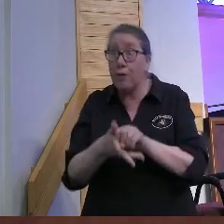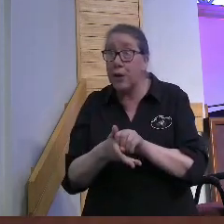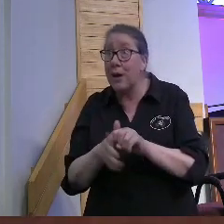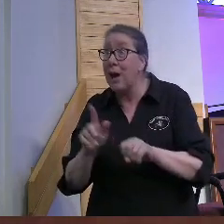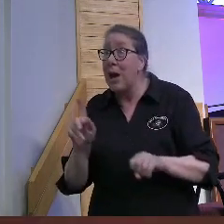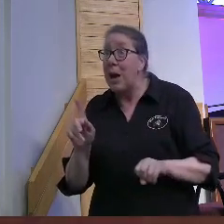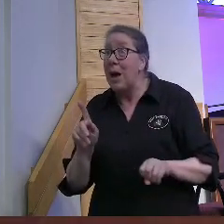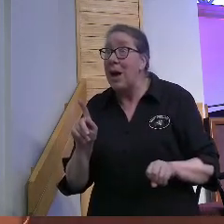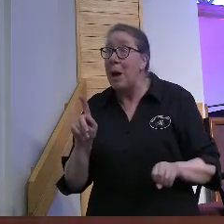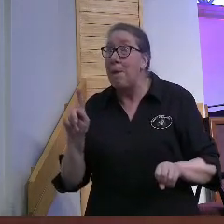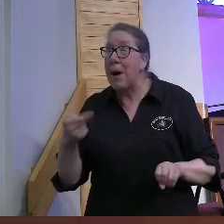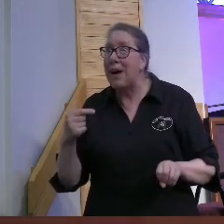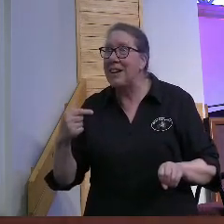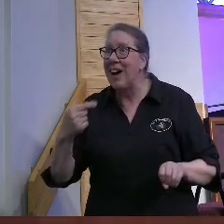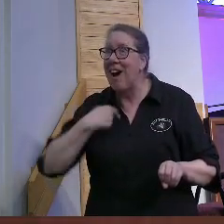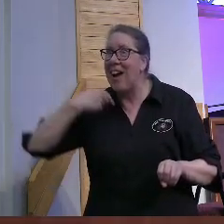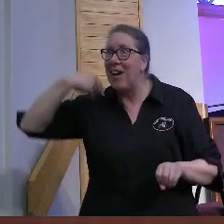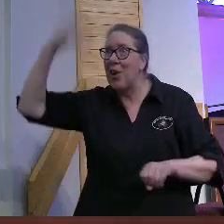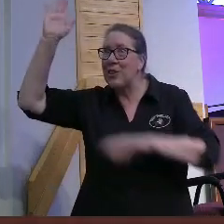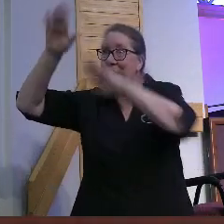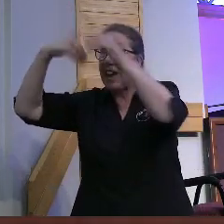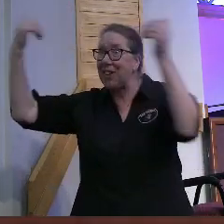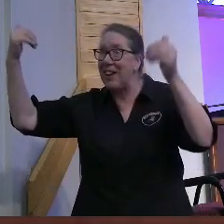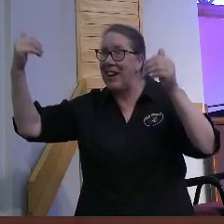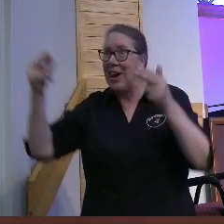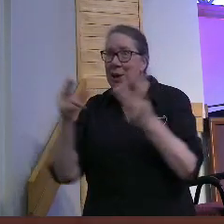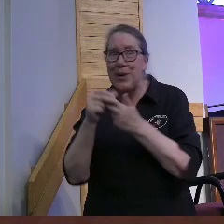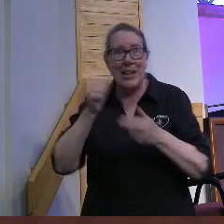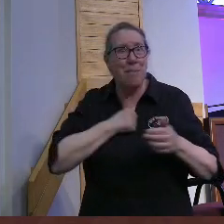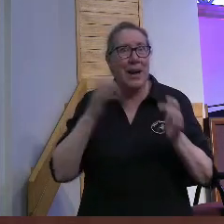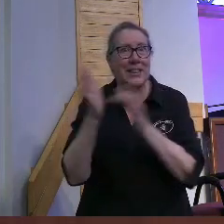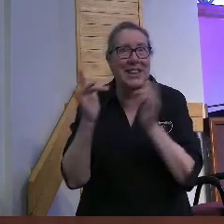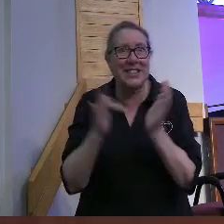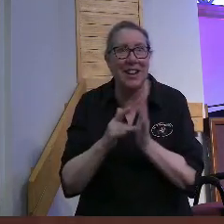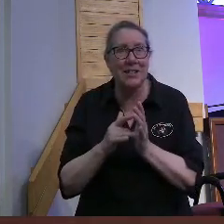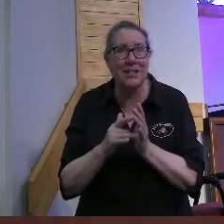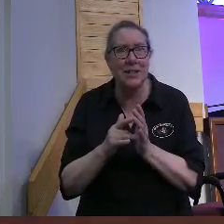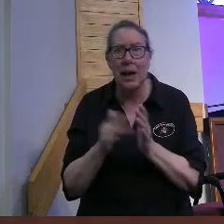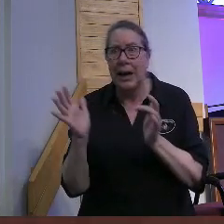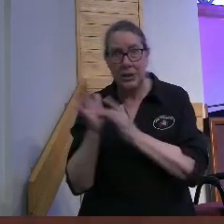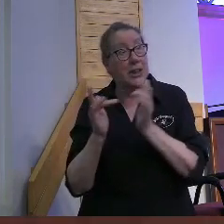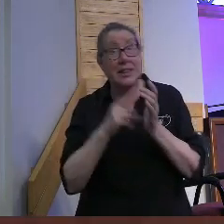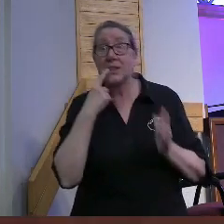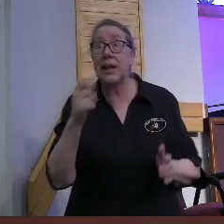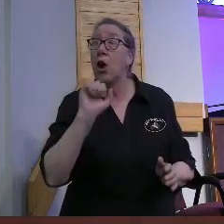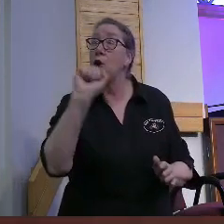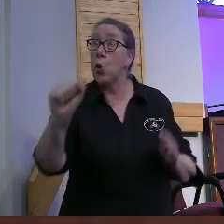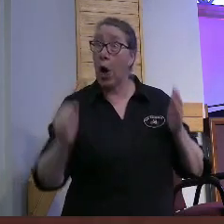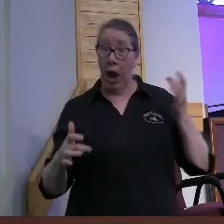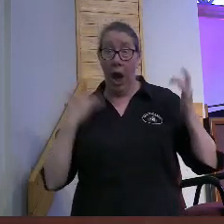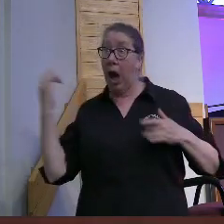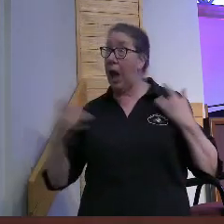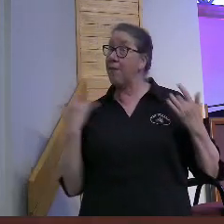on eternity. Worst case scenario, I'm going to be with my Jesus. And Jesus said, your life is more than